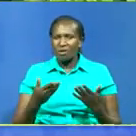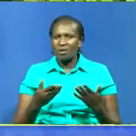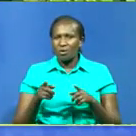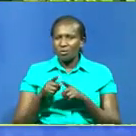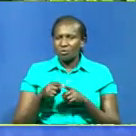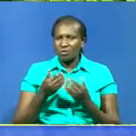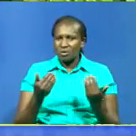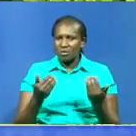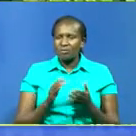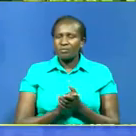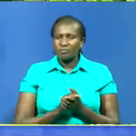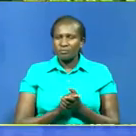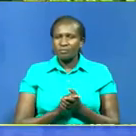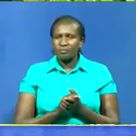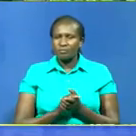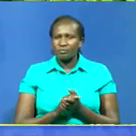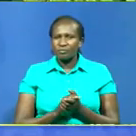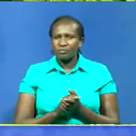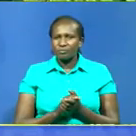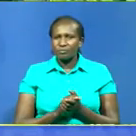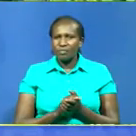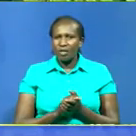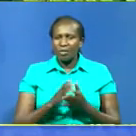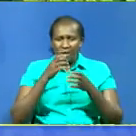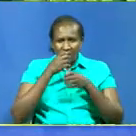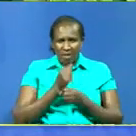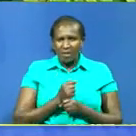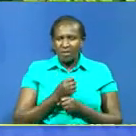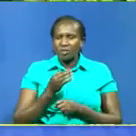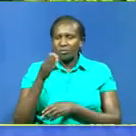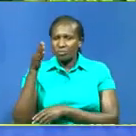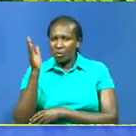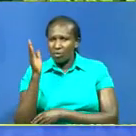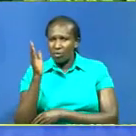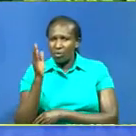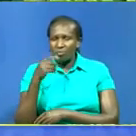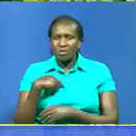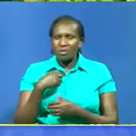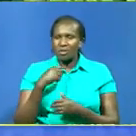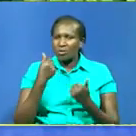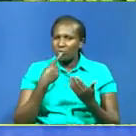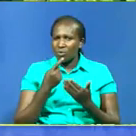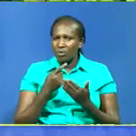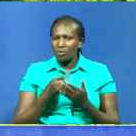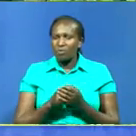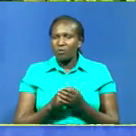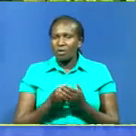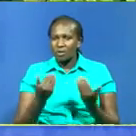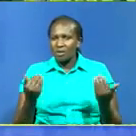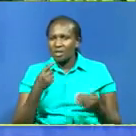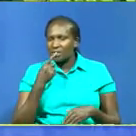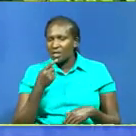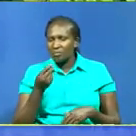because wameona mimi nimesimama. They have never trusted God because somebody preached to them. Wanakujaga wanasema, daddy tunataka school fees, wanaona